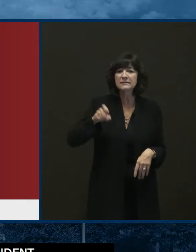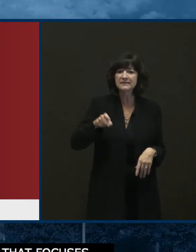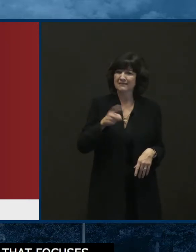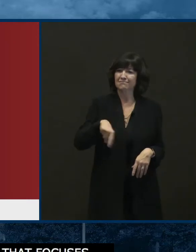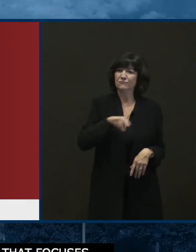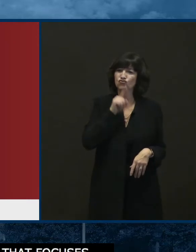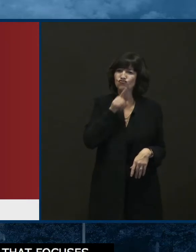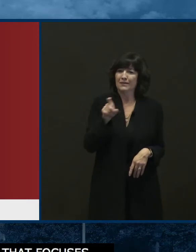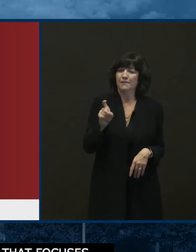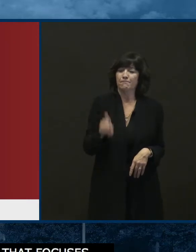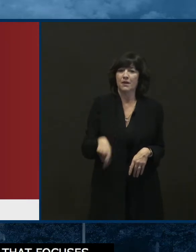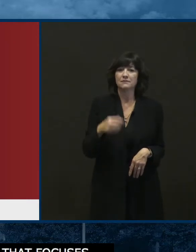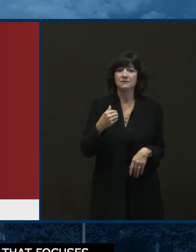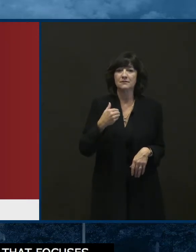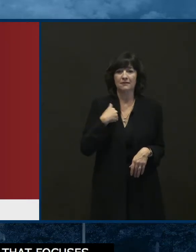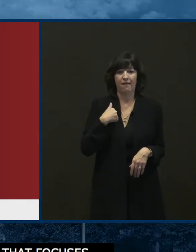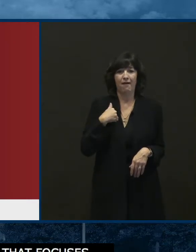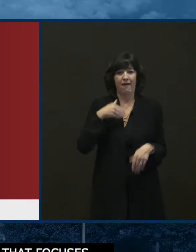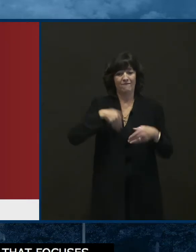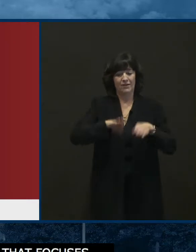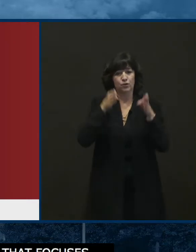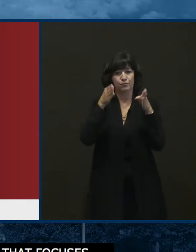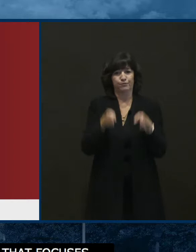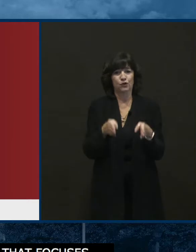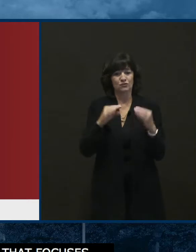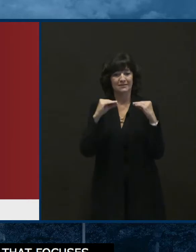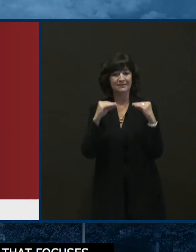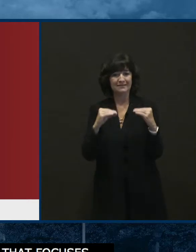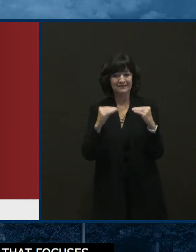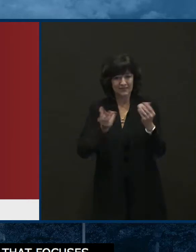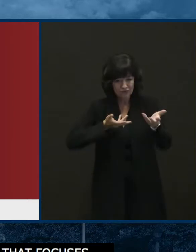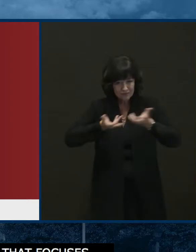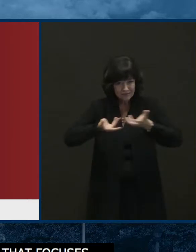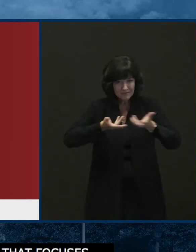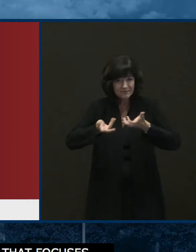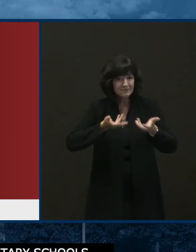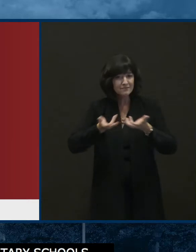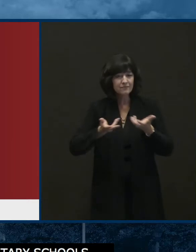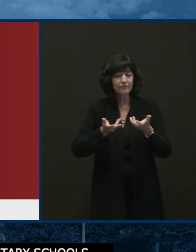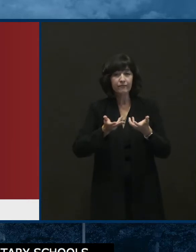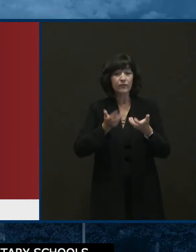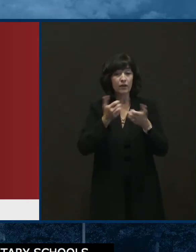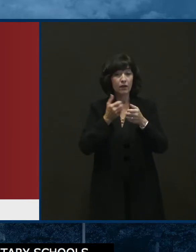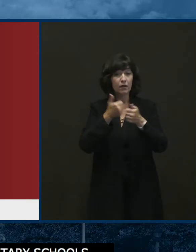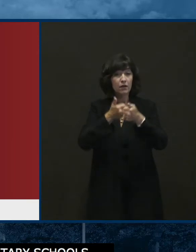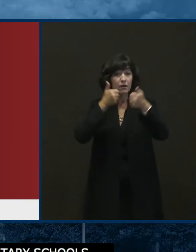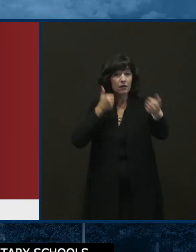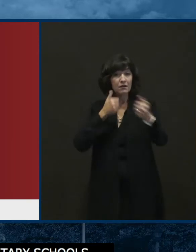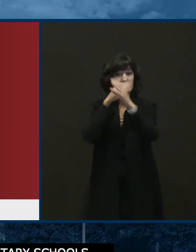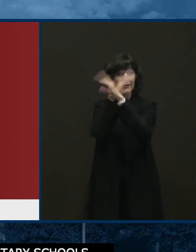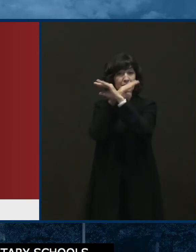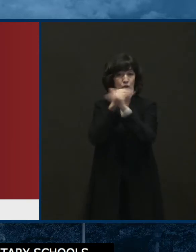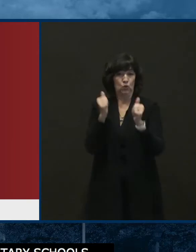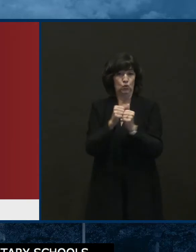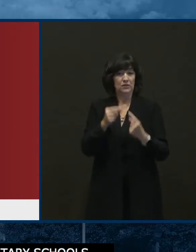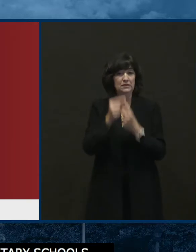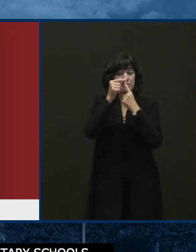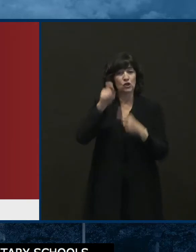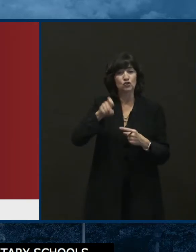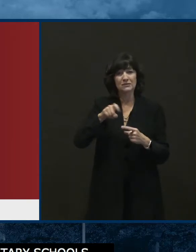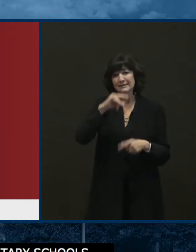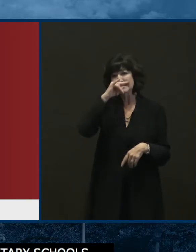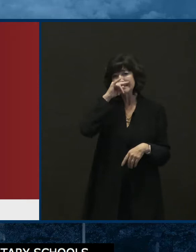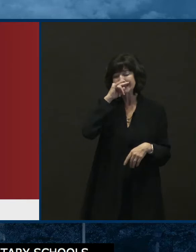that personal interaction the most. And we're also going to talk about our efforts to continue testing thousands of Delawareans on a